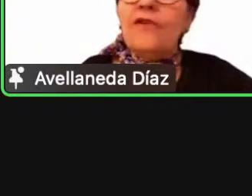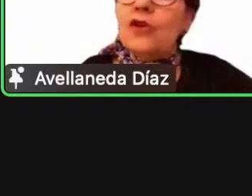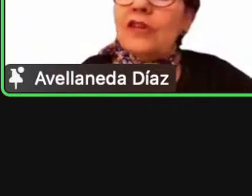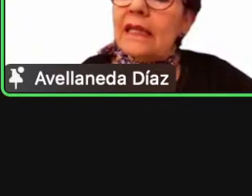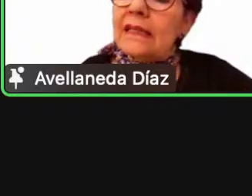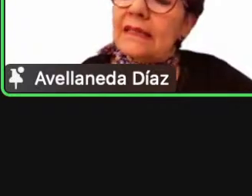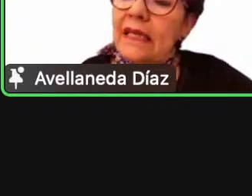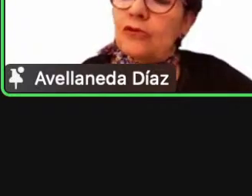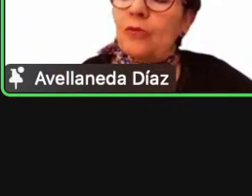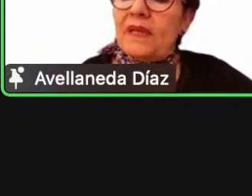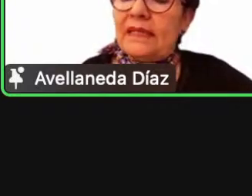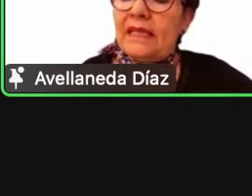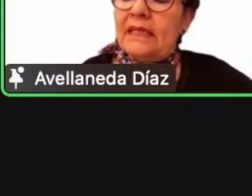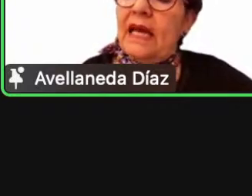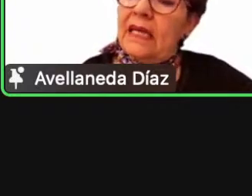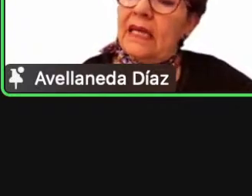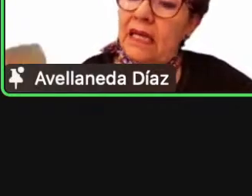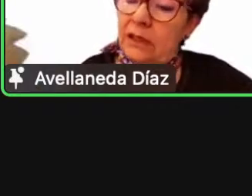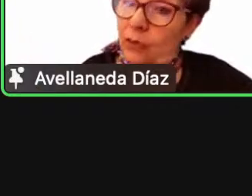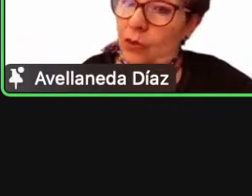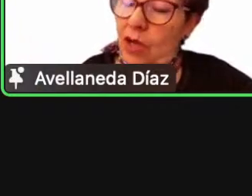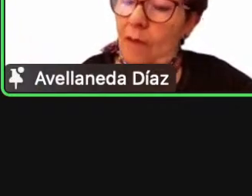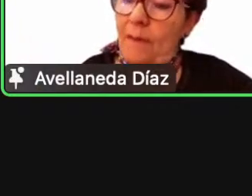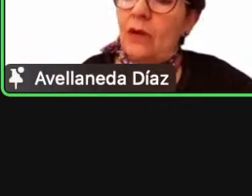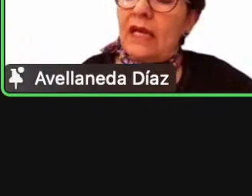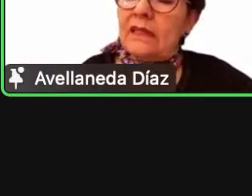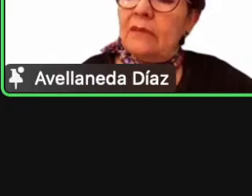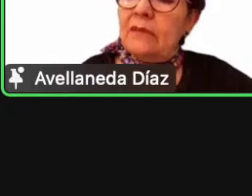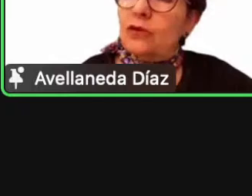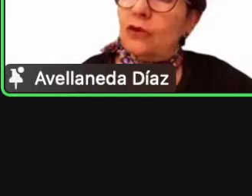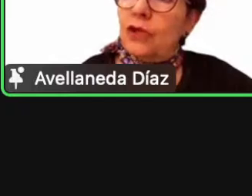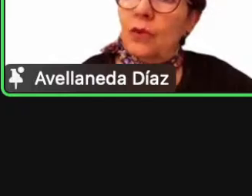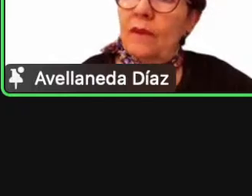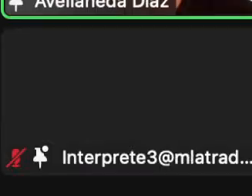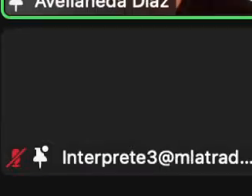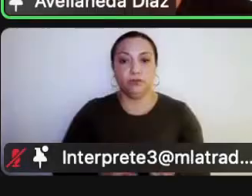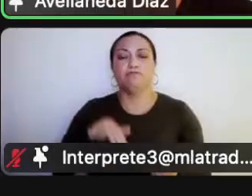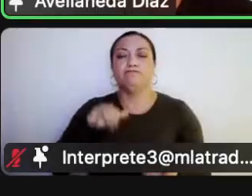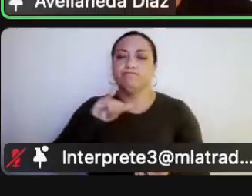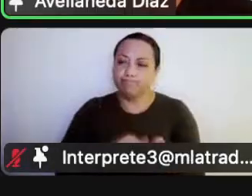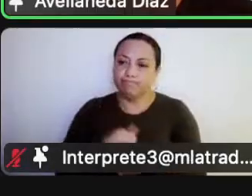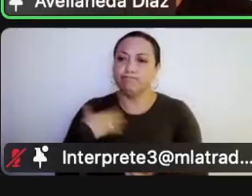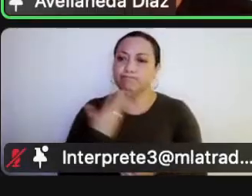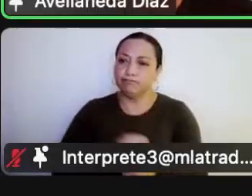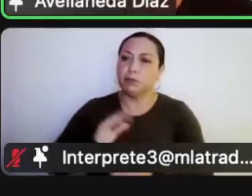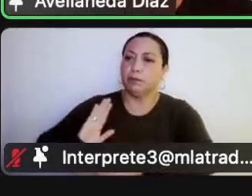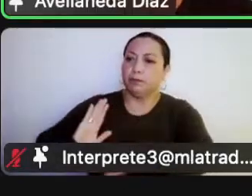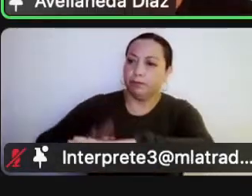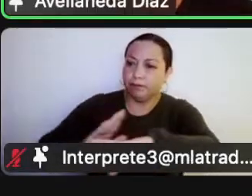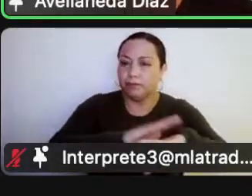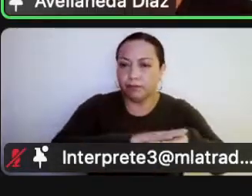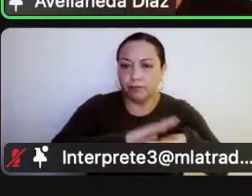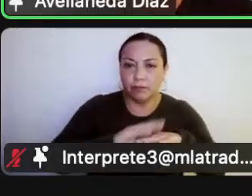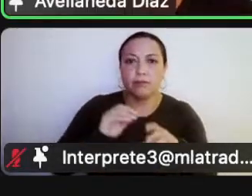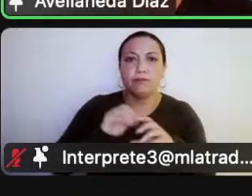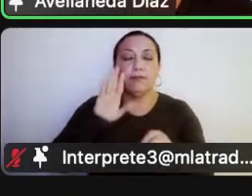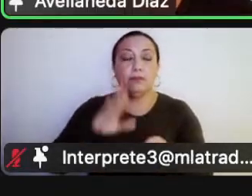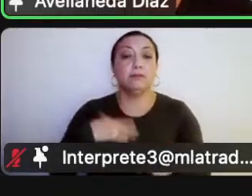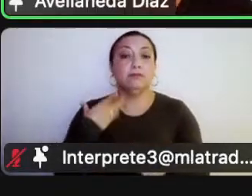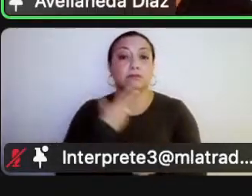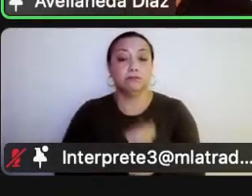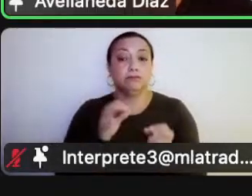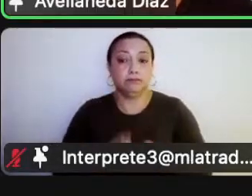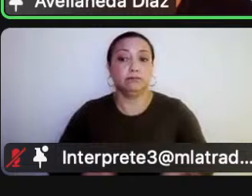have to strengthen the presence. And this is a calling that we continuously do that